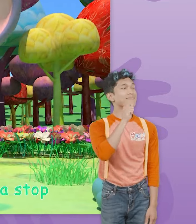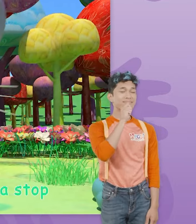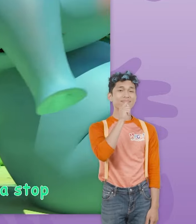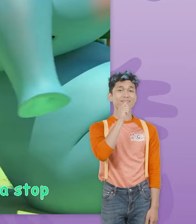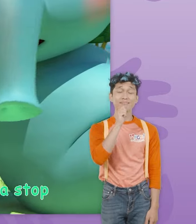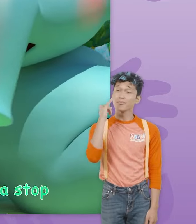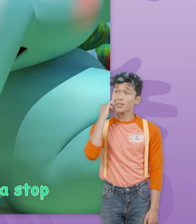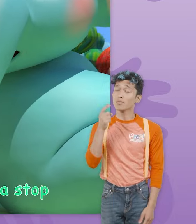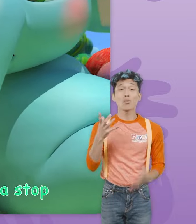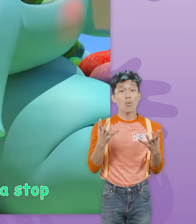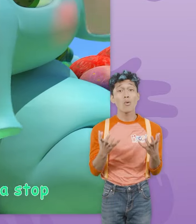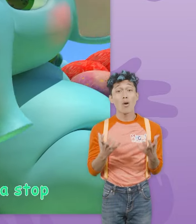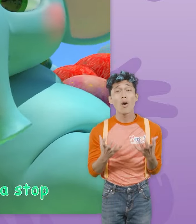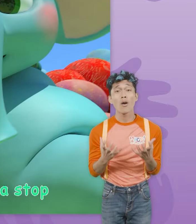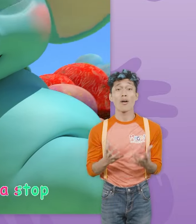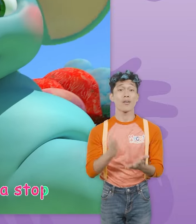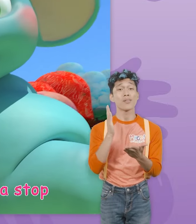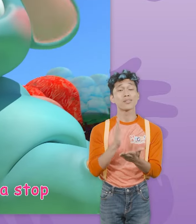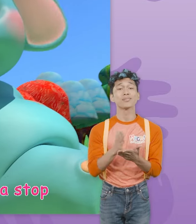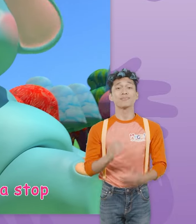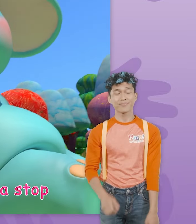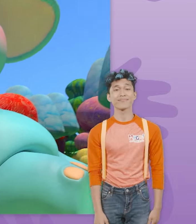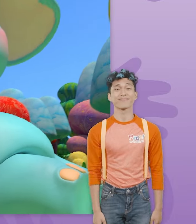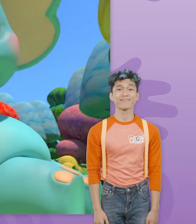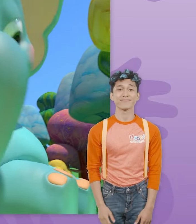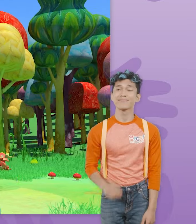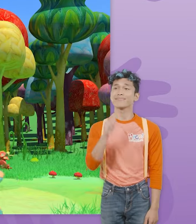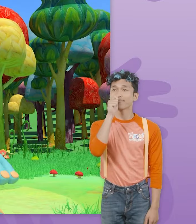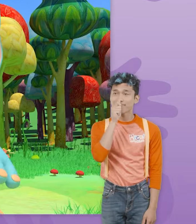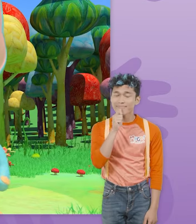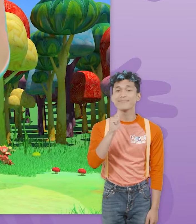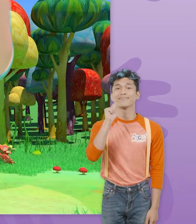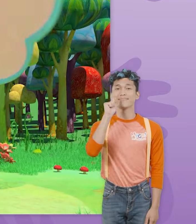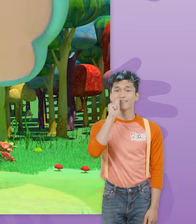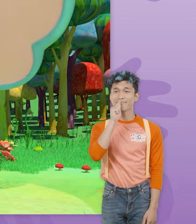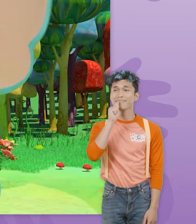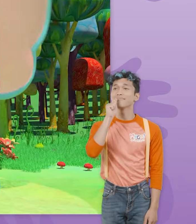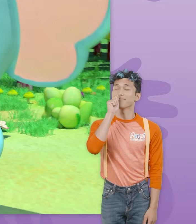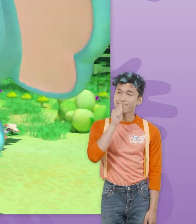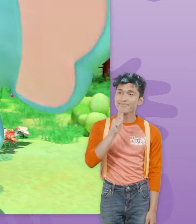If you really, really, really Wanna stop Wait it out